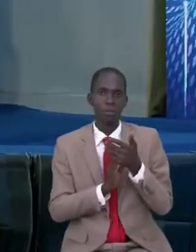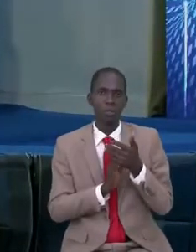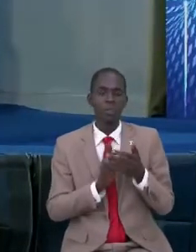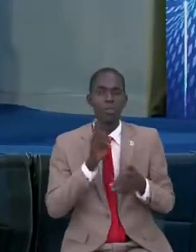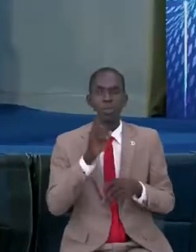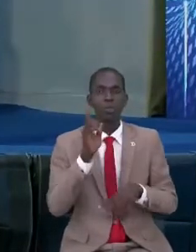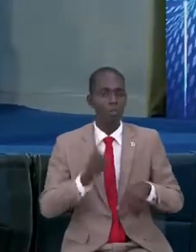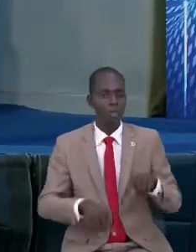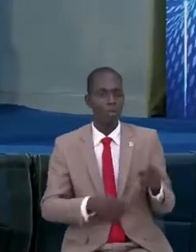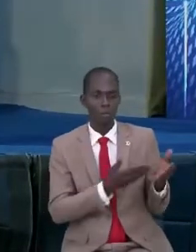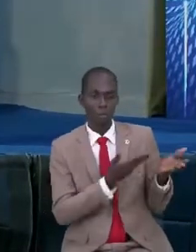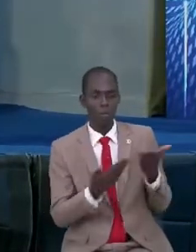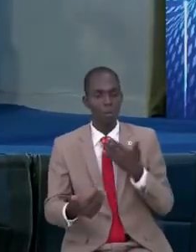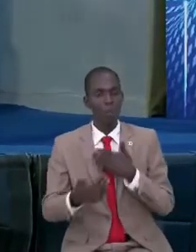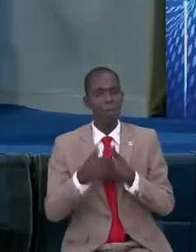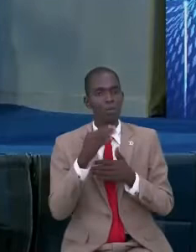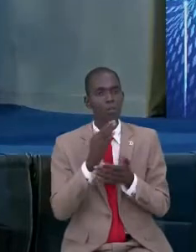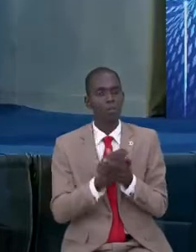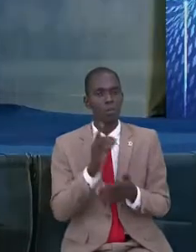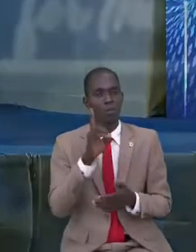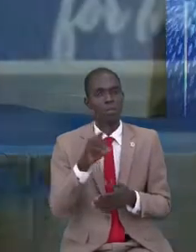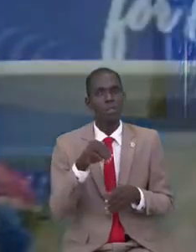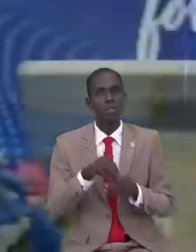restore somebody in the